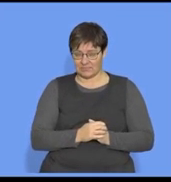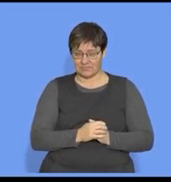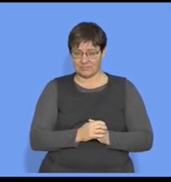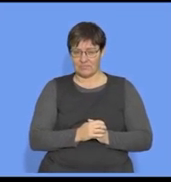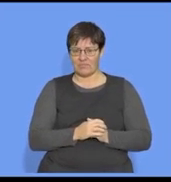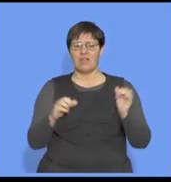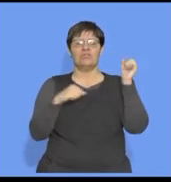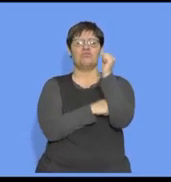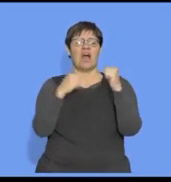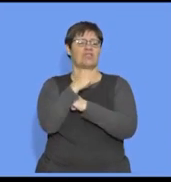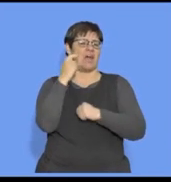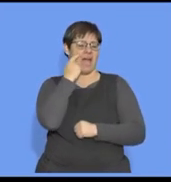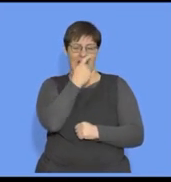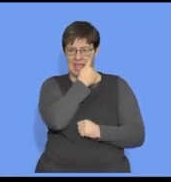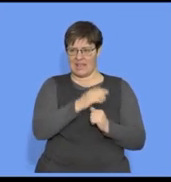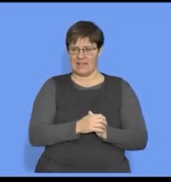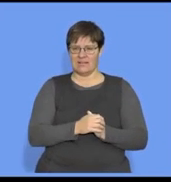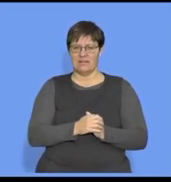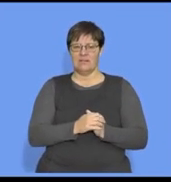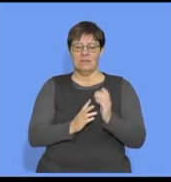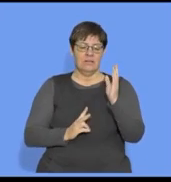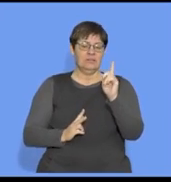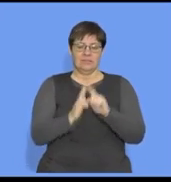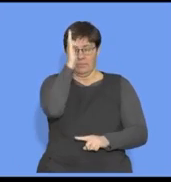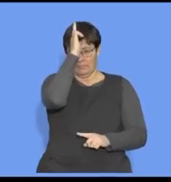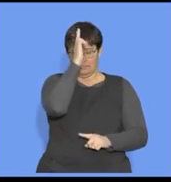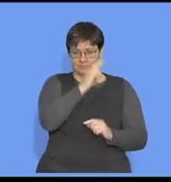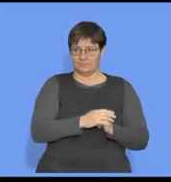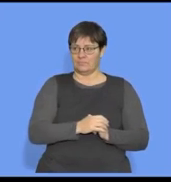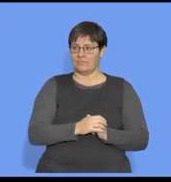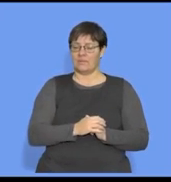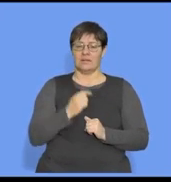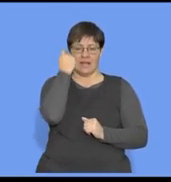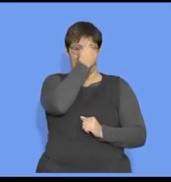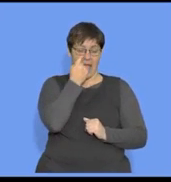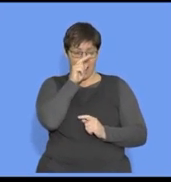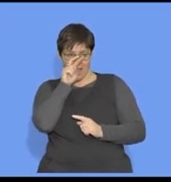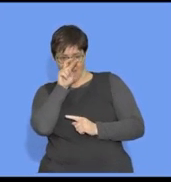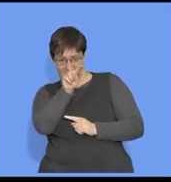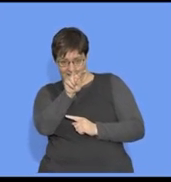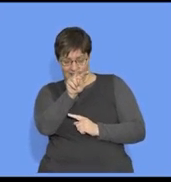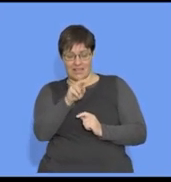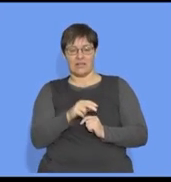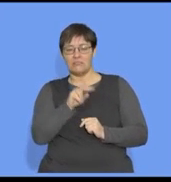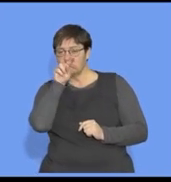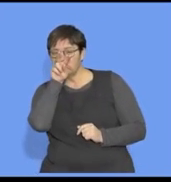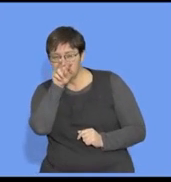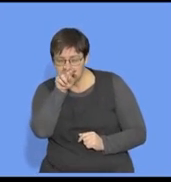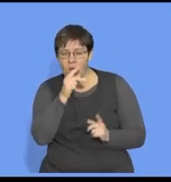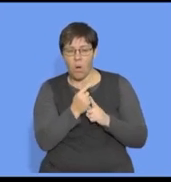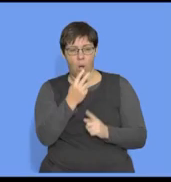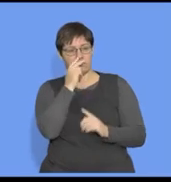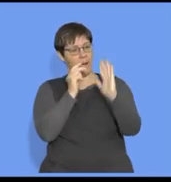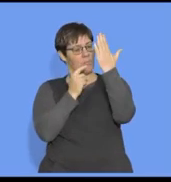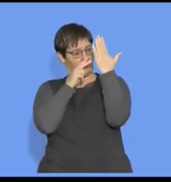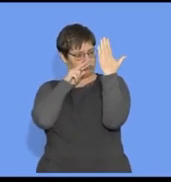Let's look at the structure of the eye. This is the cross-section of the eye. And this is the eye when you look at somebody's eye or when you look at